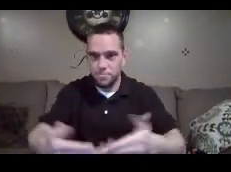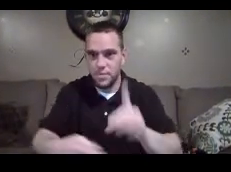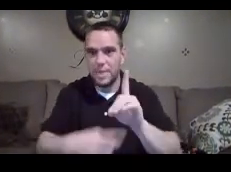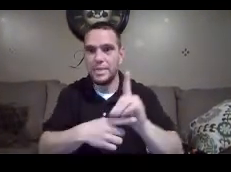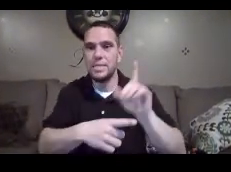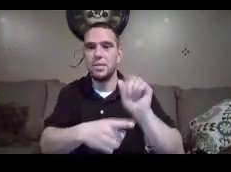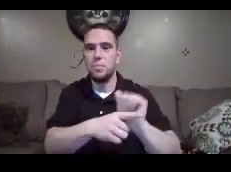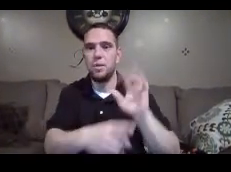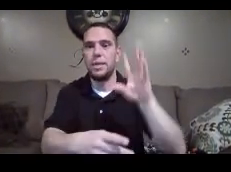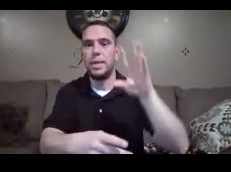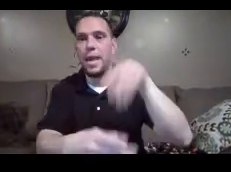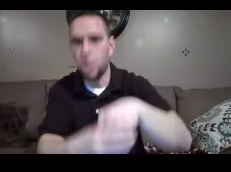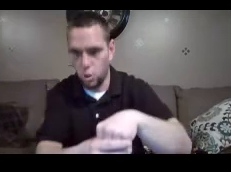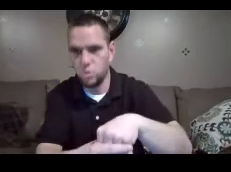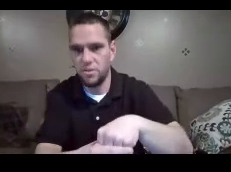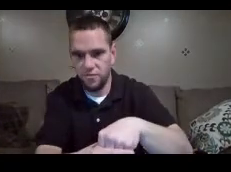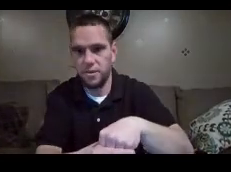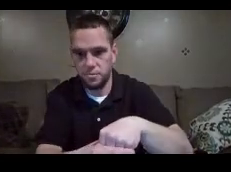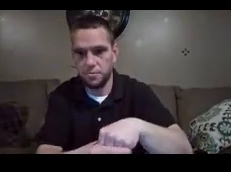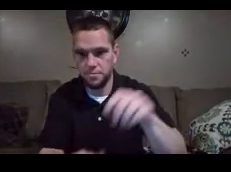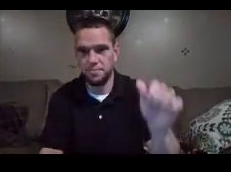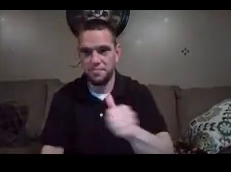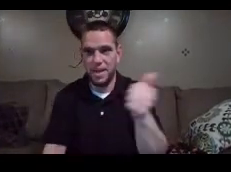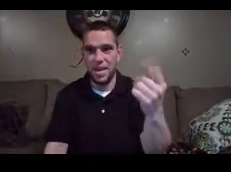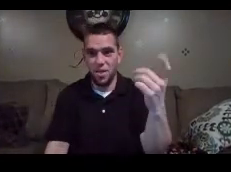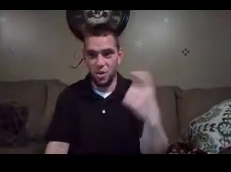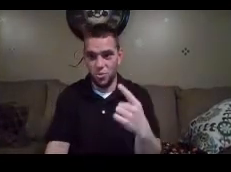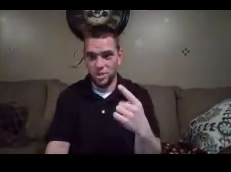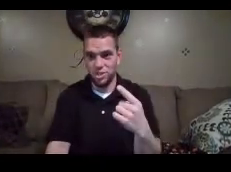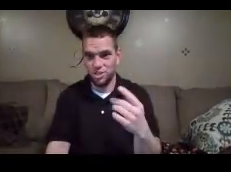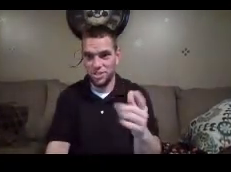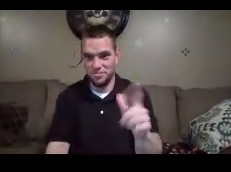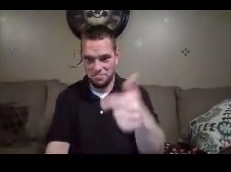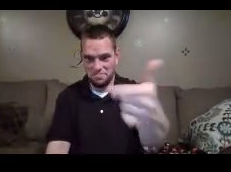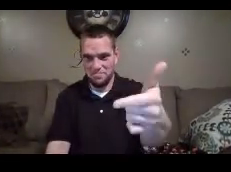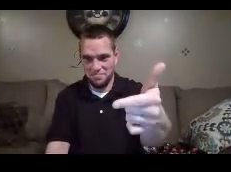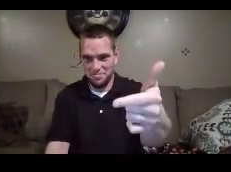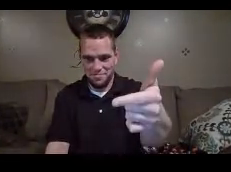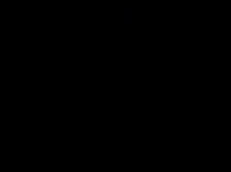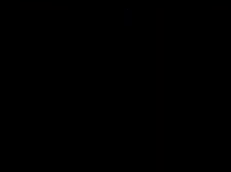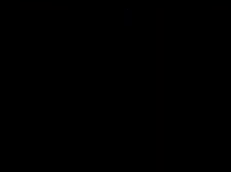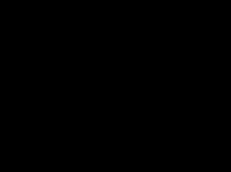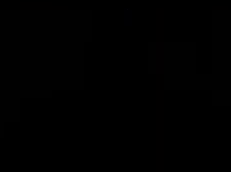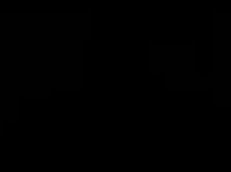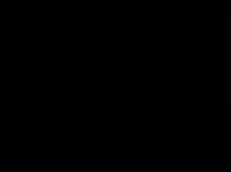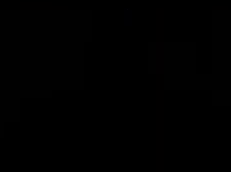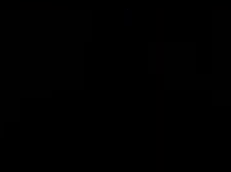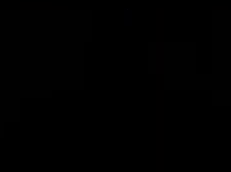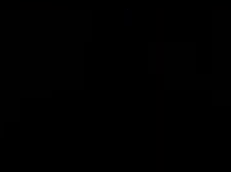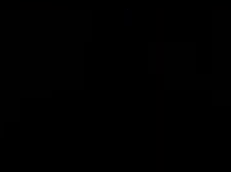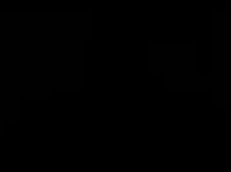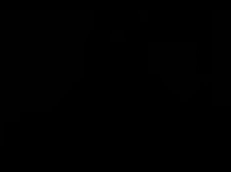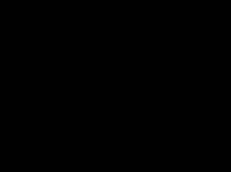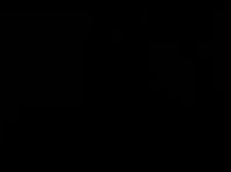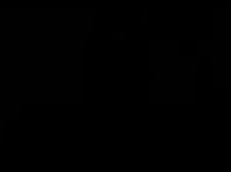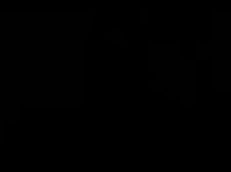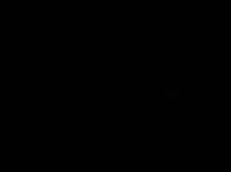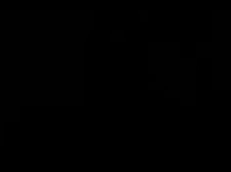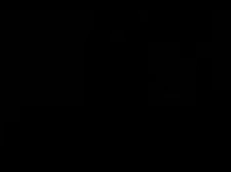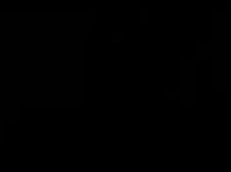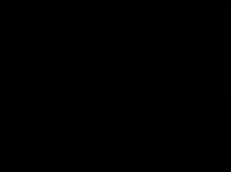inclusive. Another question. So will the screen readers consistently choose one way to pronounce a word with